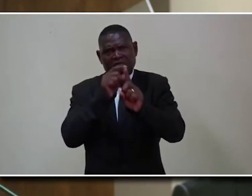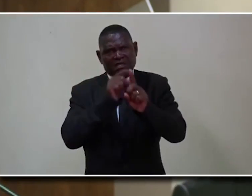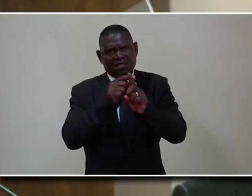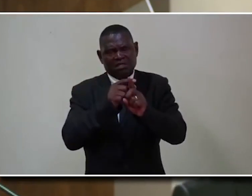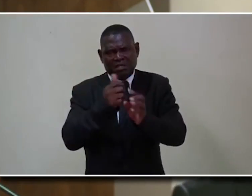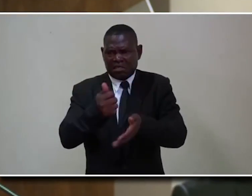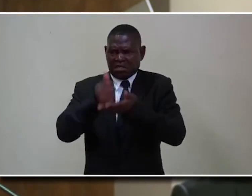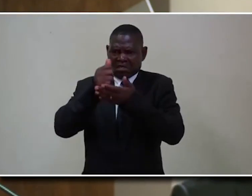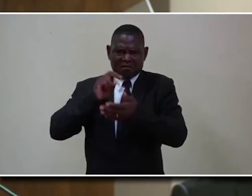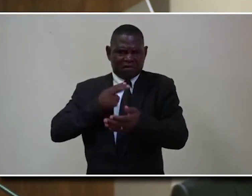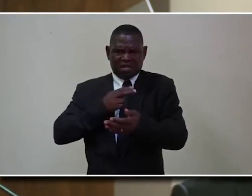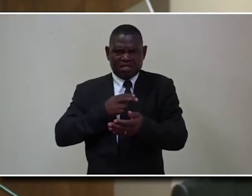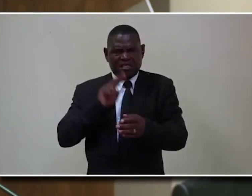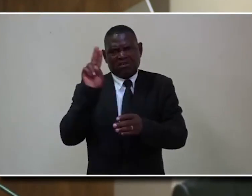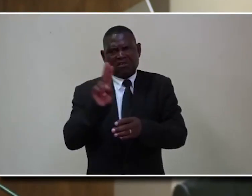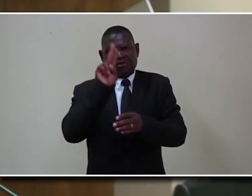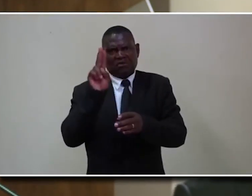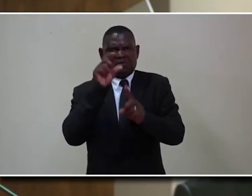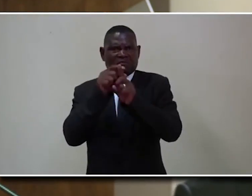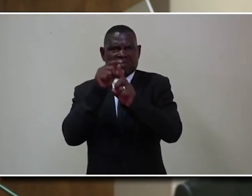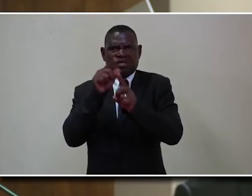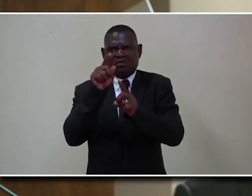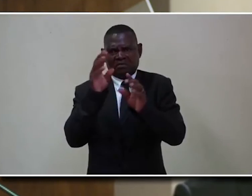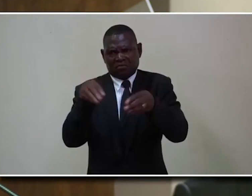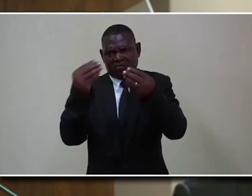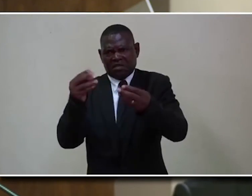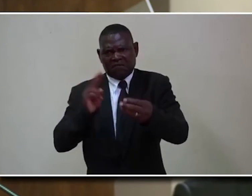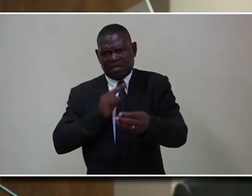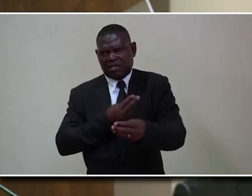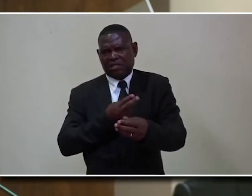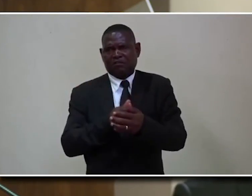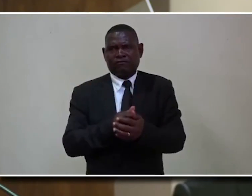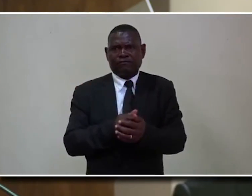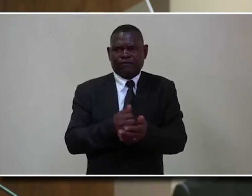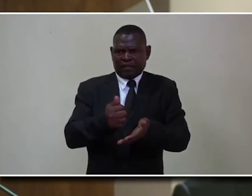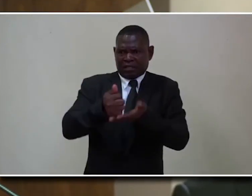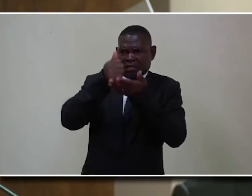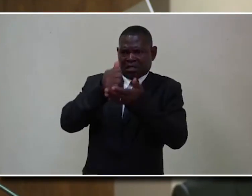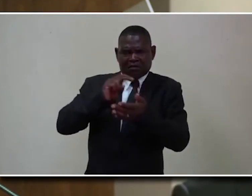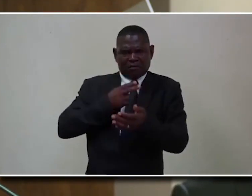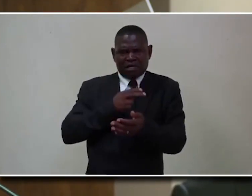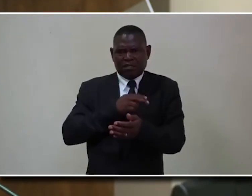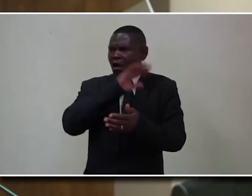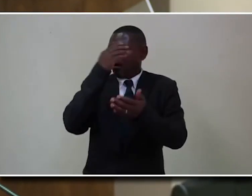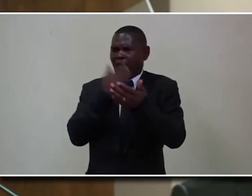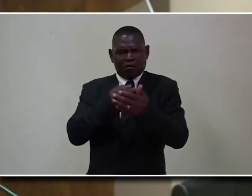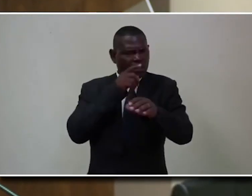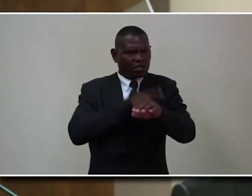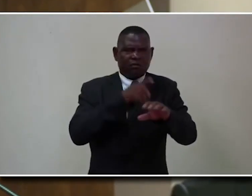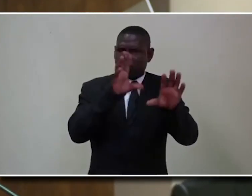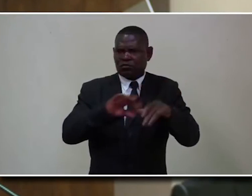to implement the word you have given us. Titandizireni kuti tichite mmonga mwaliu mwatipatsa. Help us to always focus on doing your